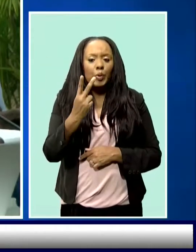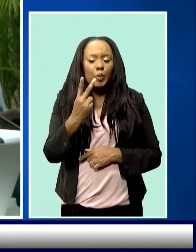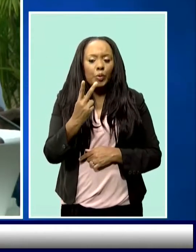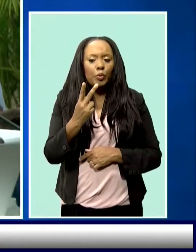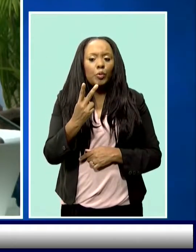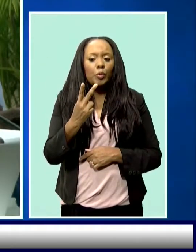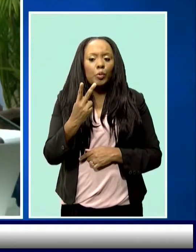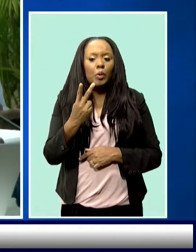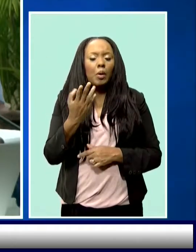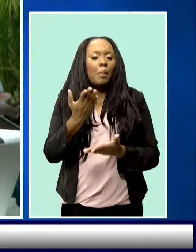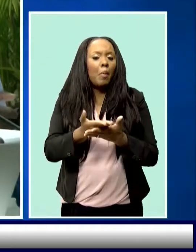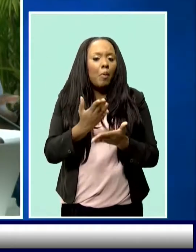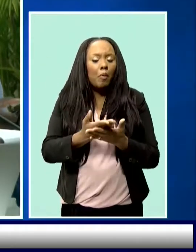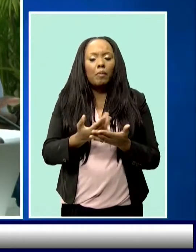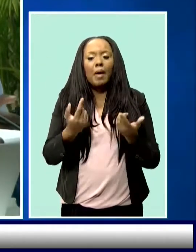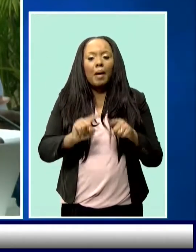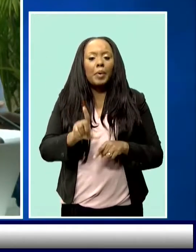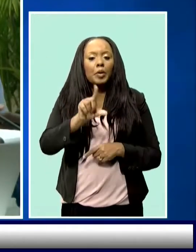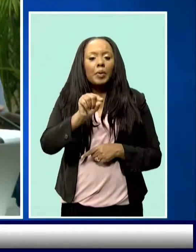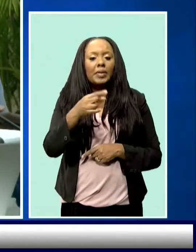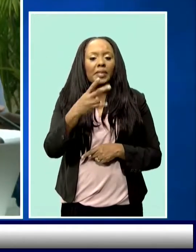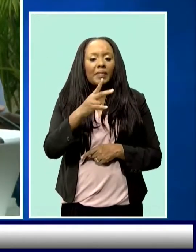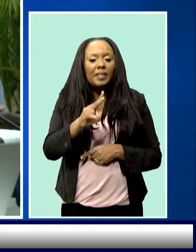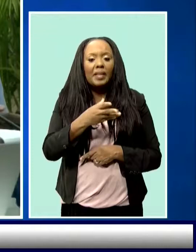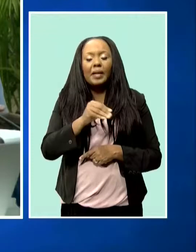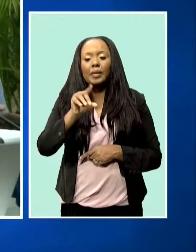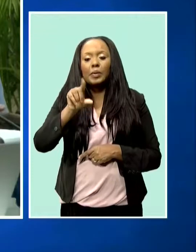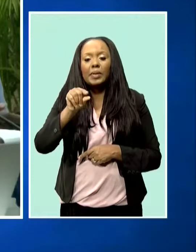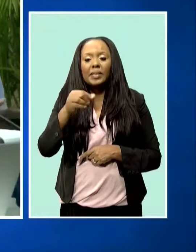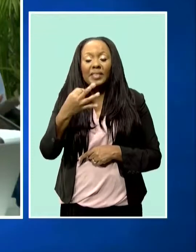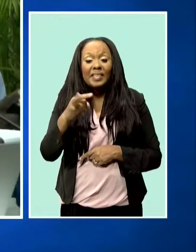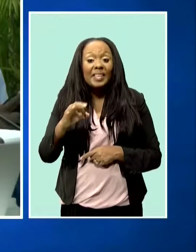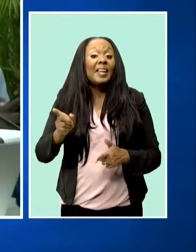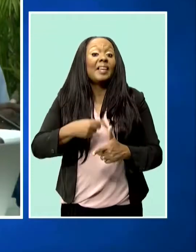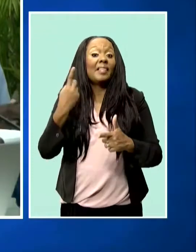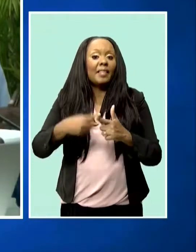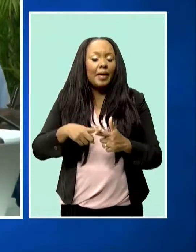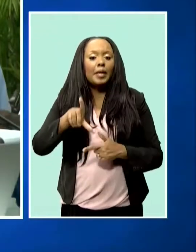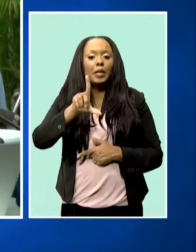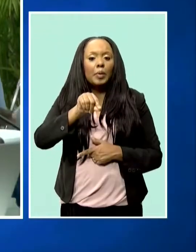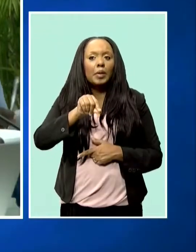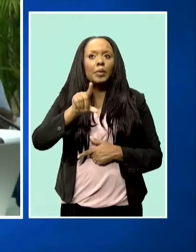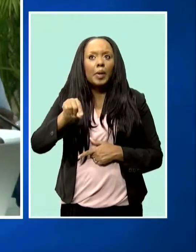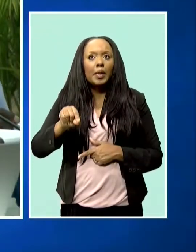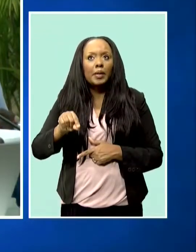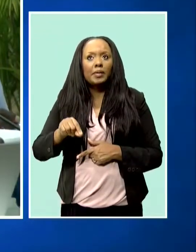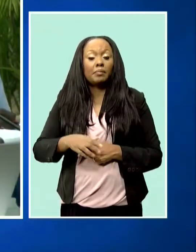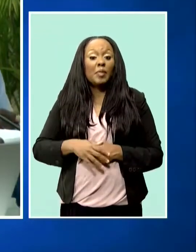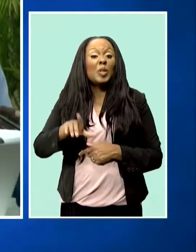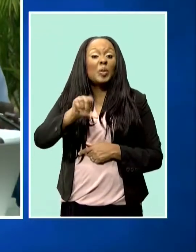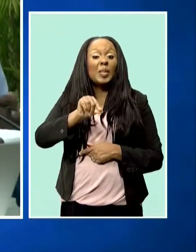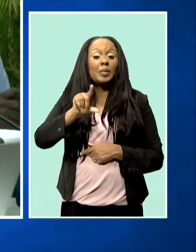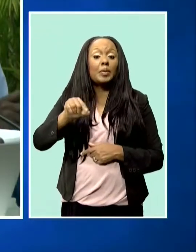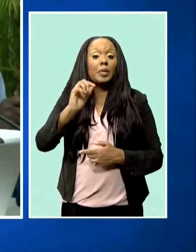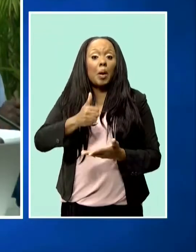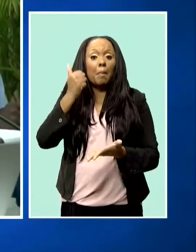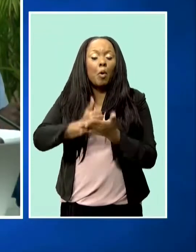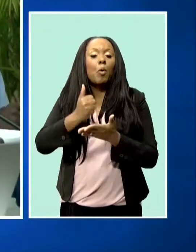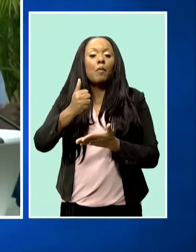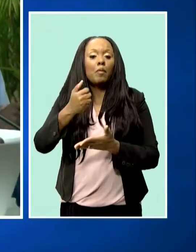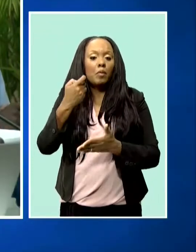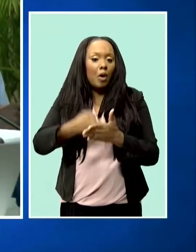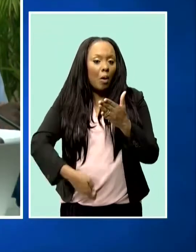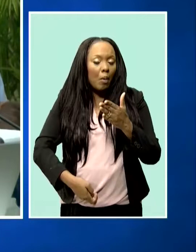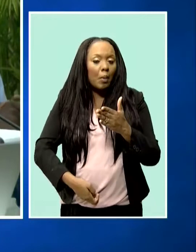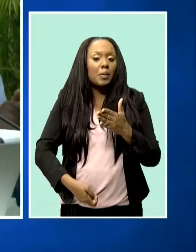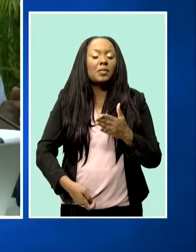2017-2019, ignore the Commission's ruling in March 2020 that approved rates and methodology of the depreciation